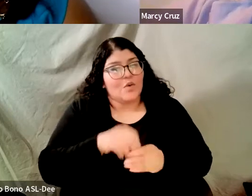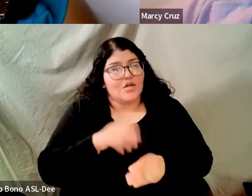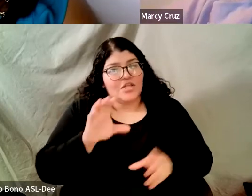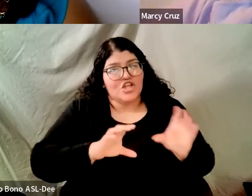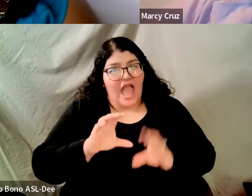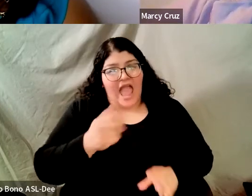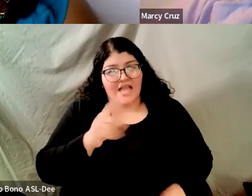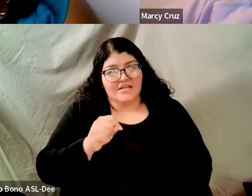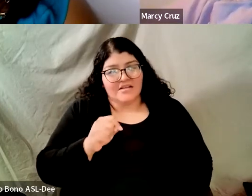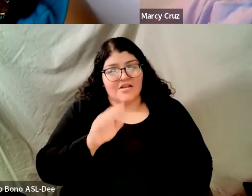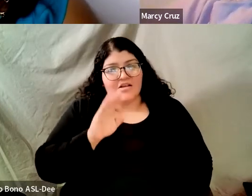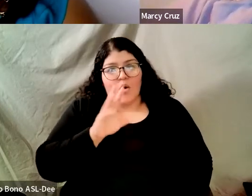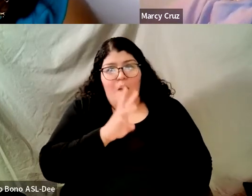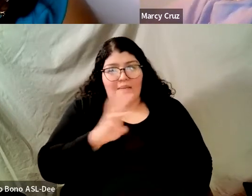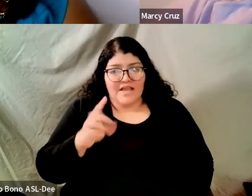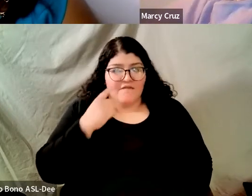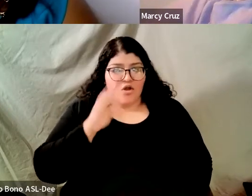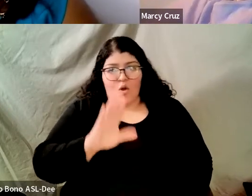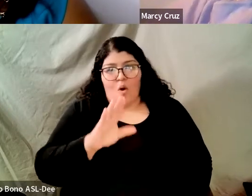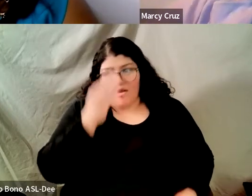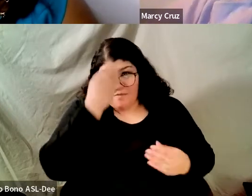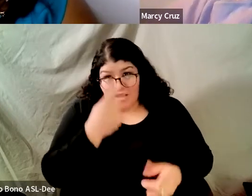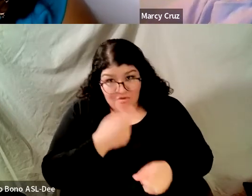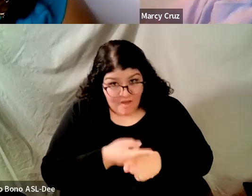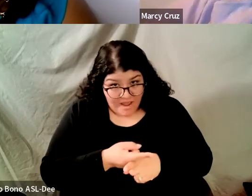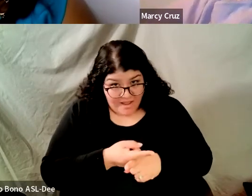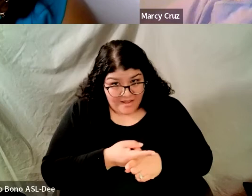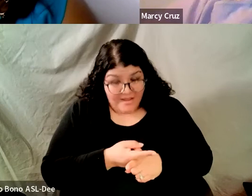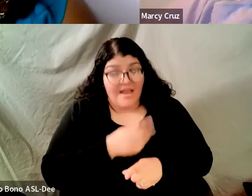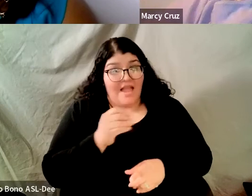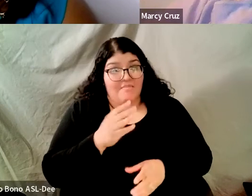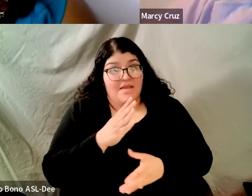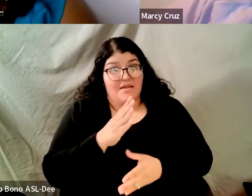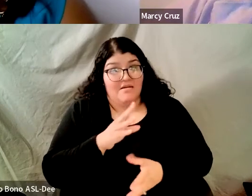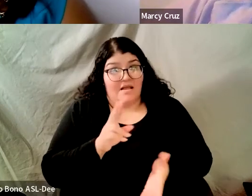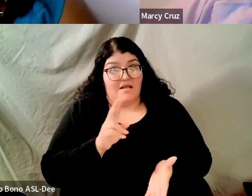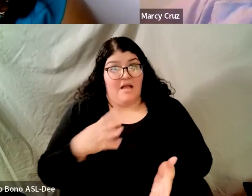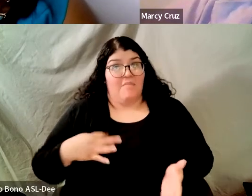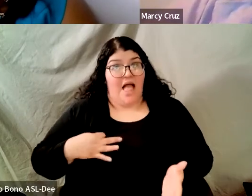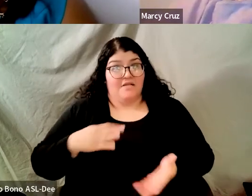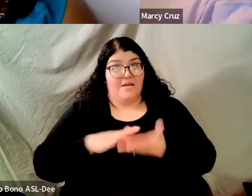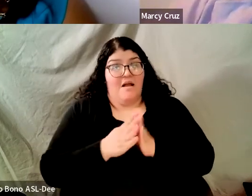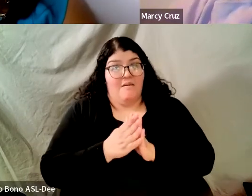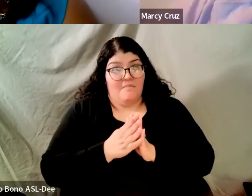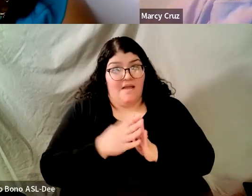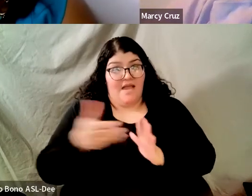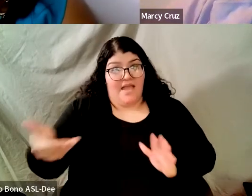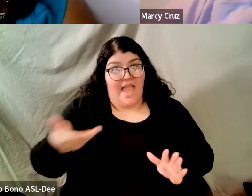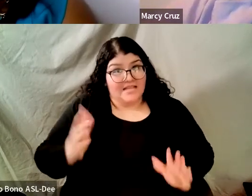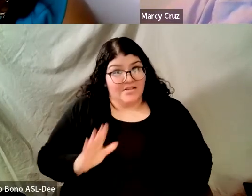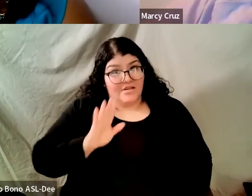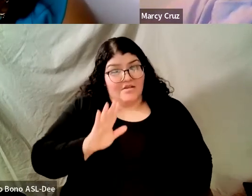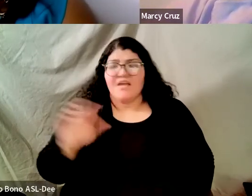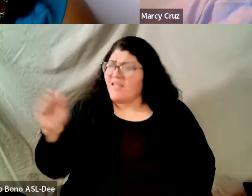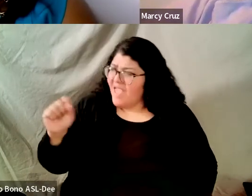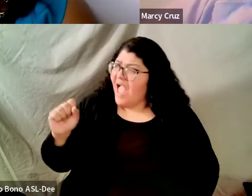to your website. That's where they can go and get the information and apply to be a guest. Yes, on the podcast website. I'll give you the